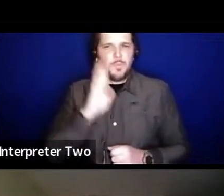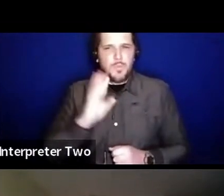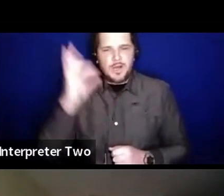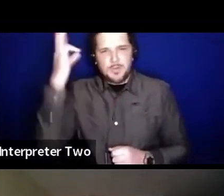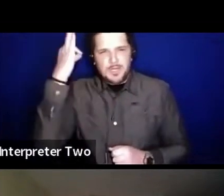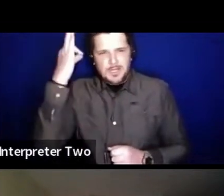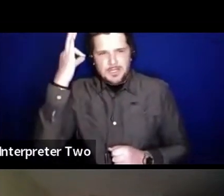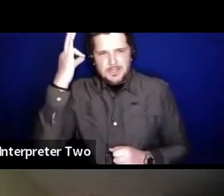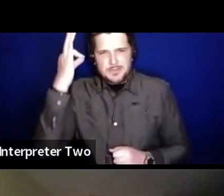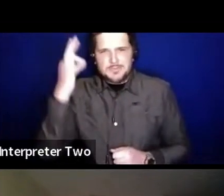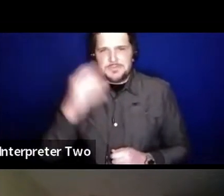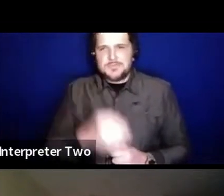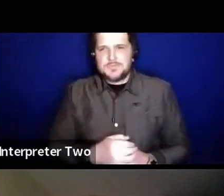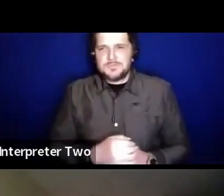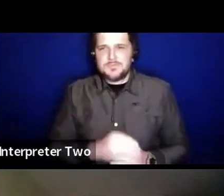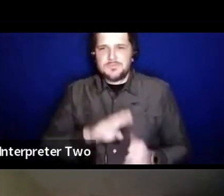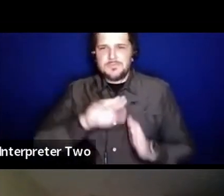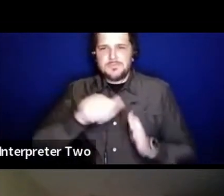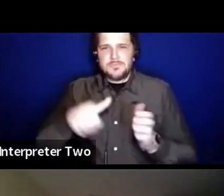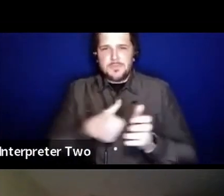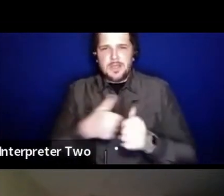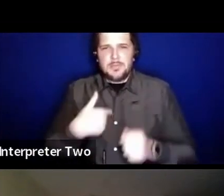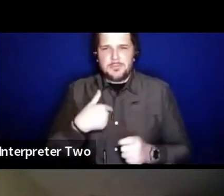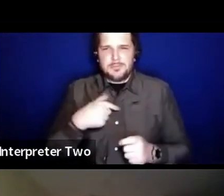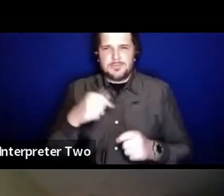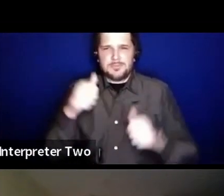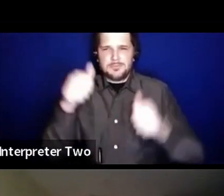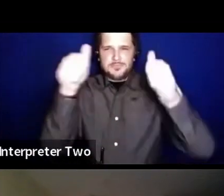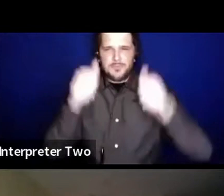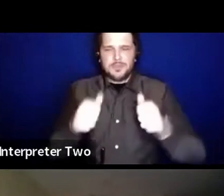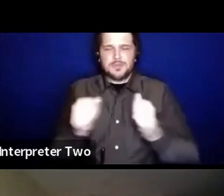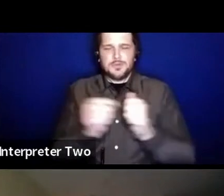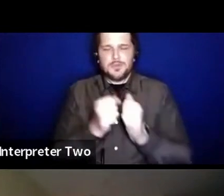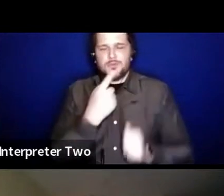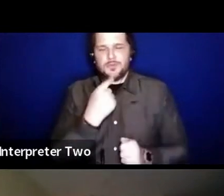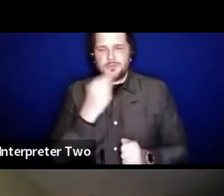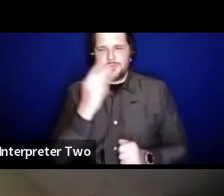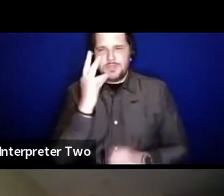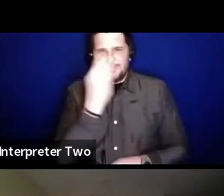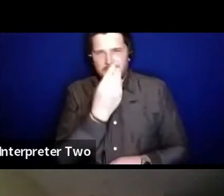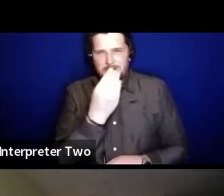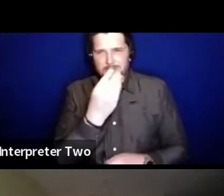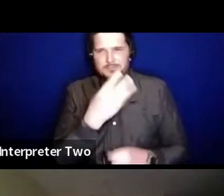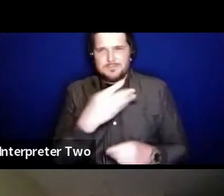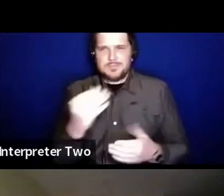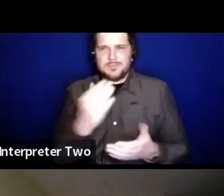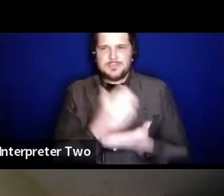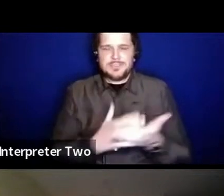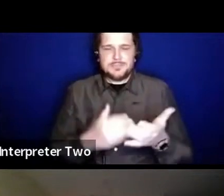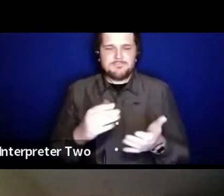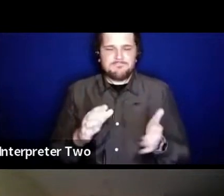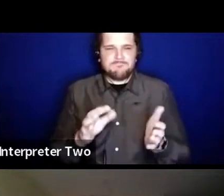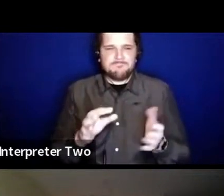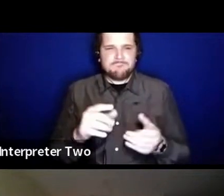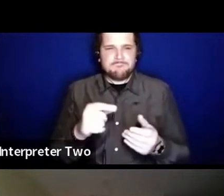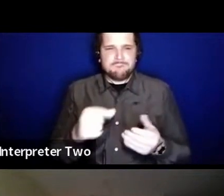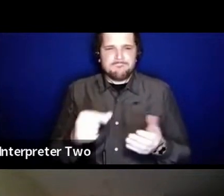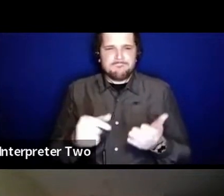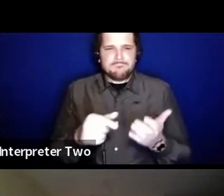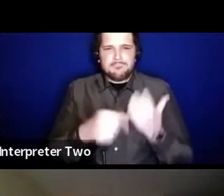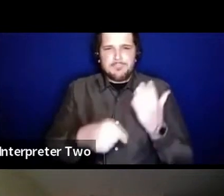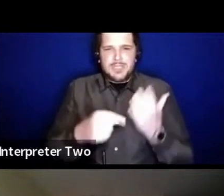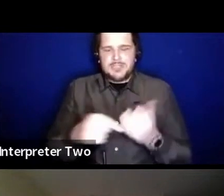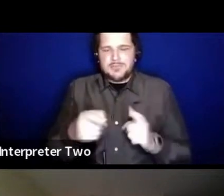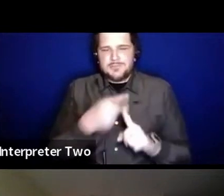hair. Behind me, there's a poster with a red rose and some pages from the children's book We Move